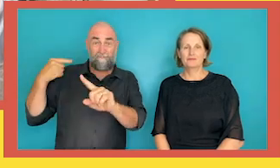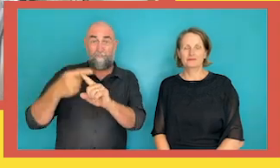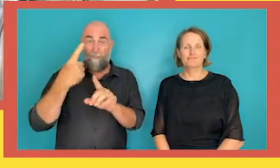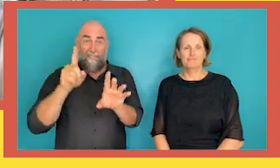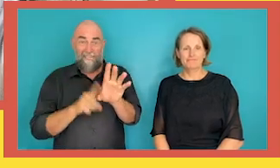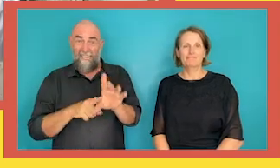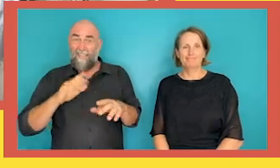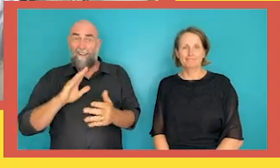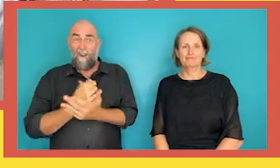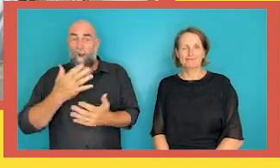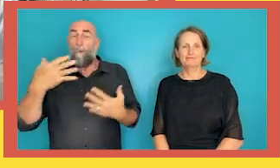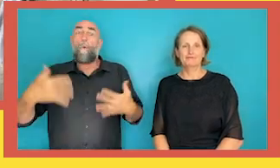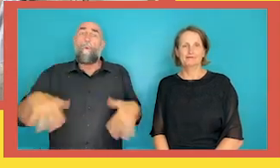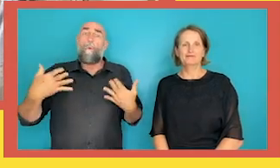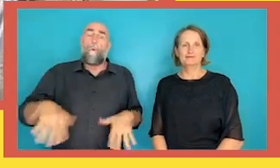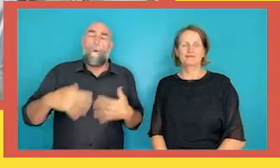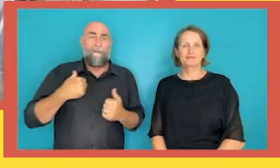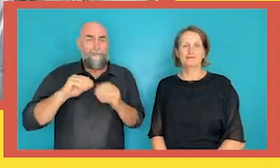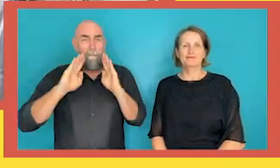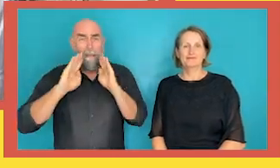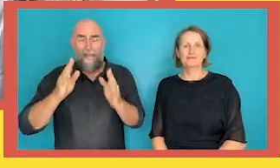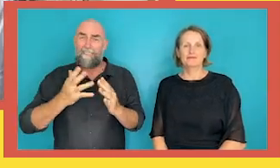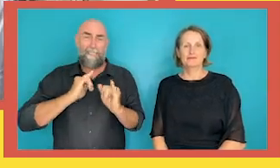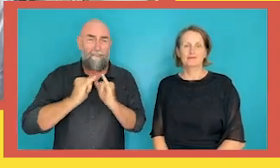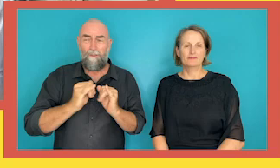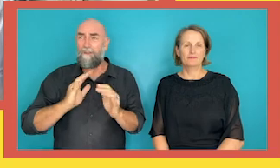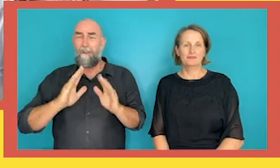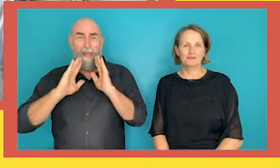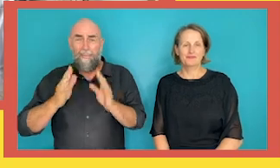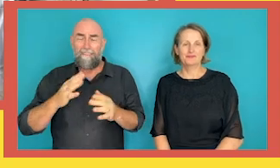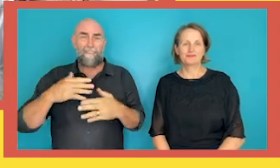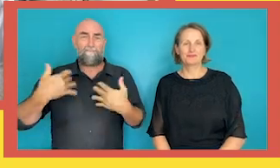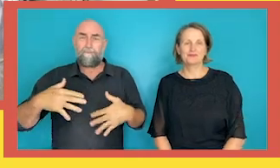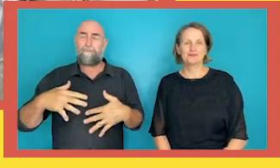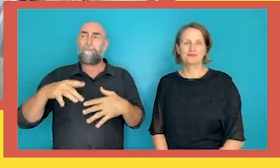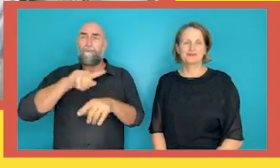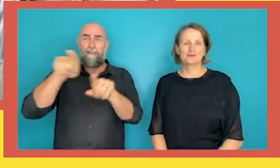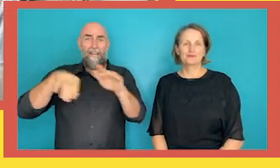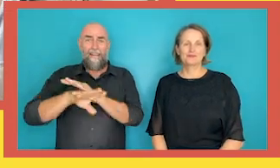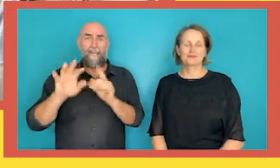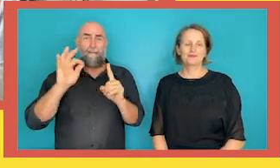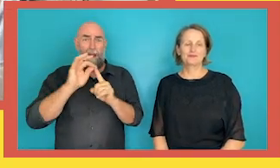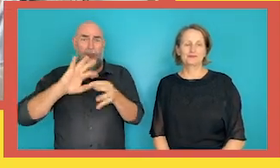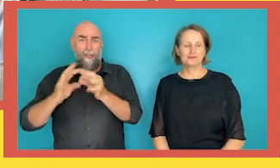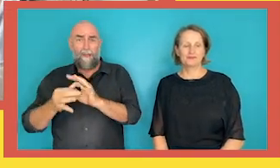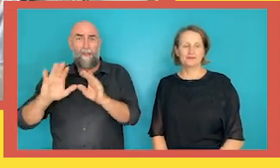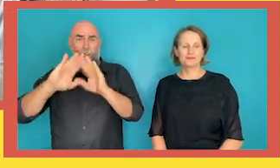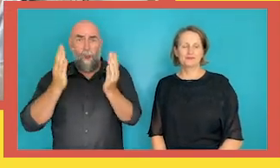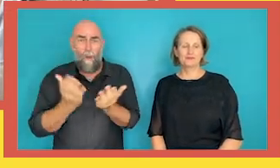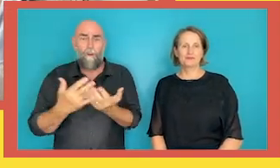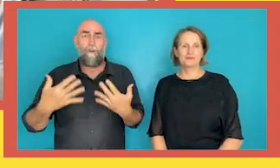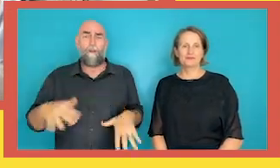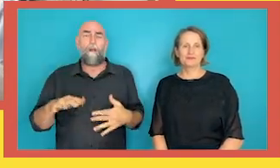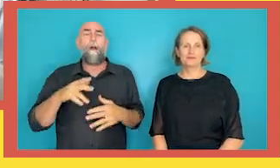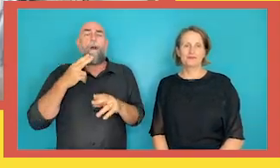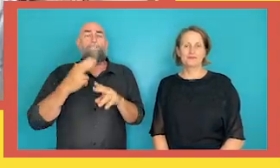some amazing episodes on You Little Ripper. We've had some amazing results in the Paralympic world. For me personally, it would be being